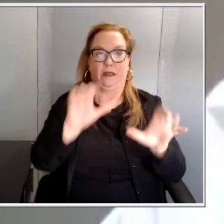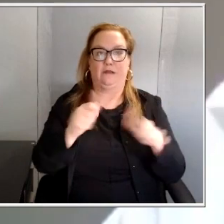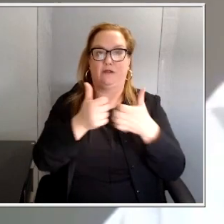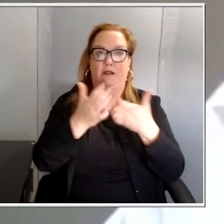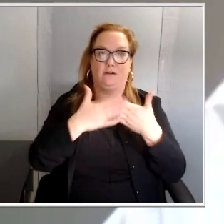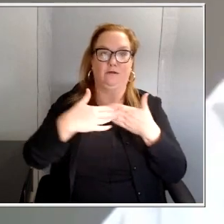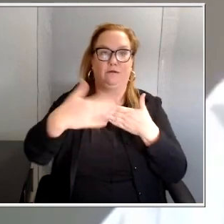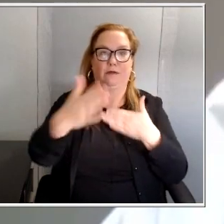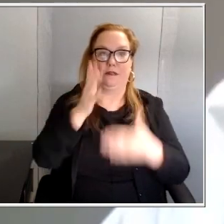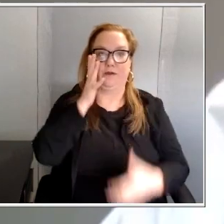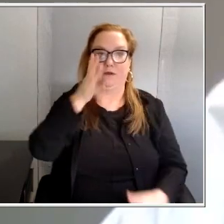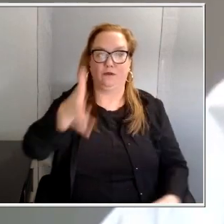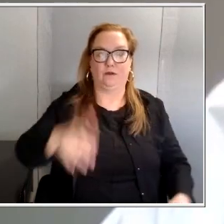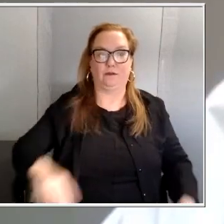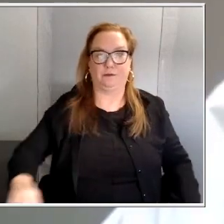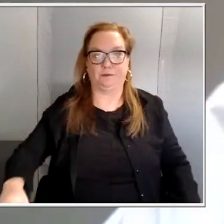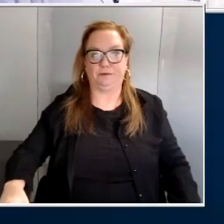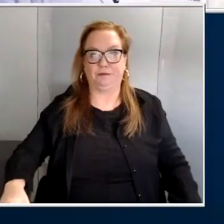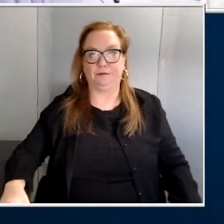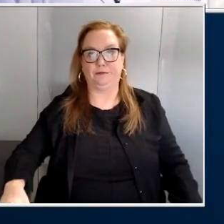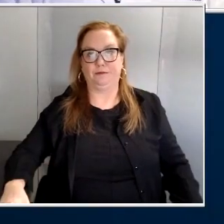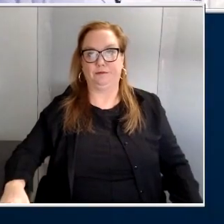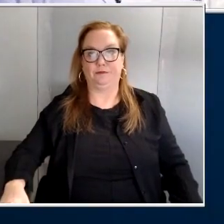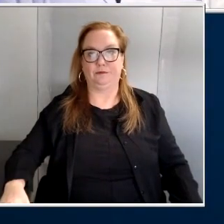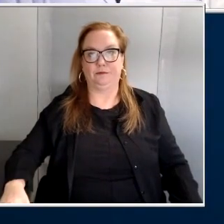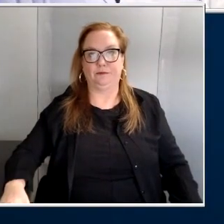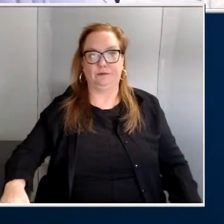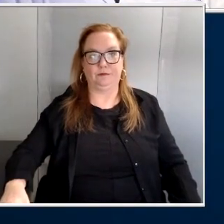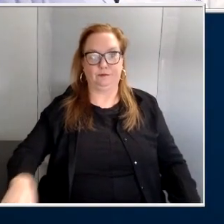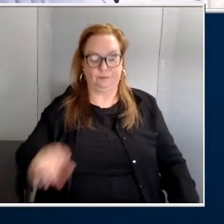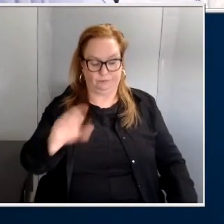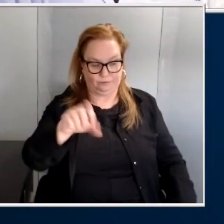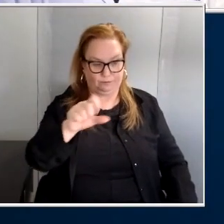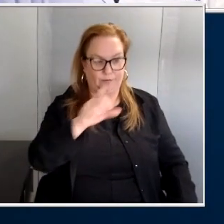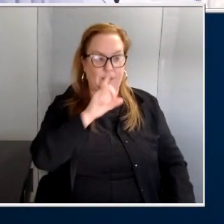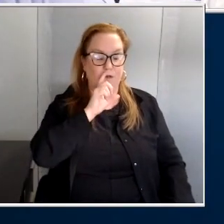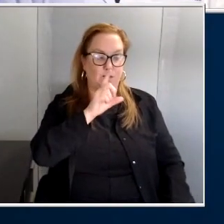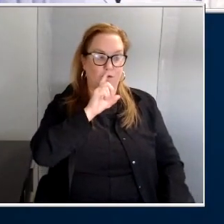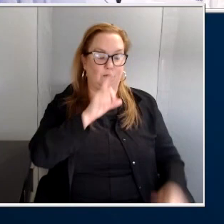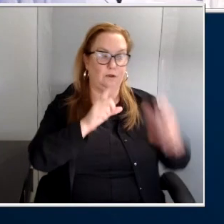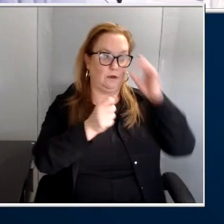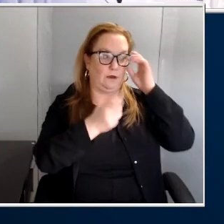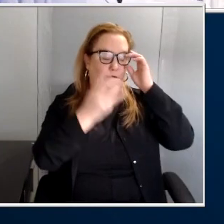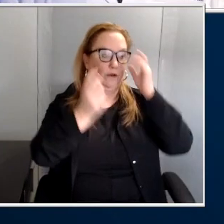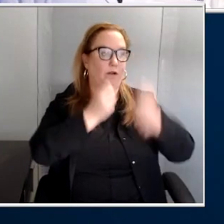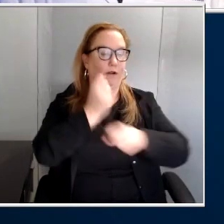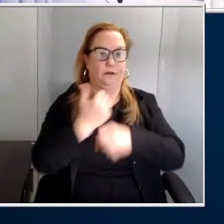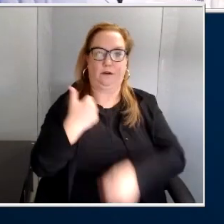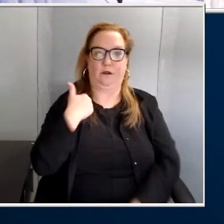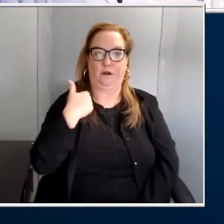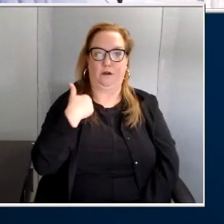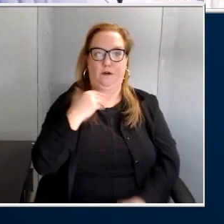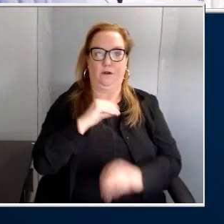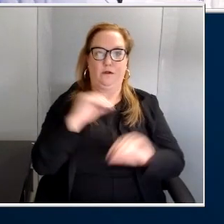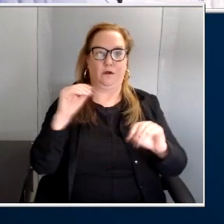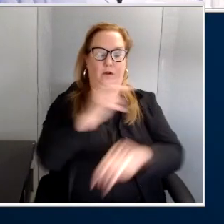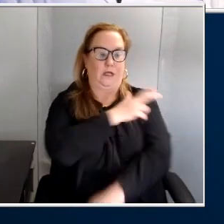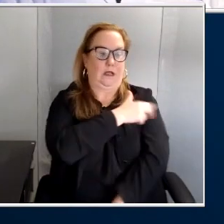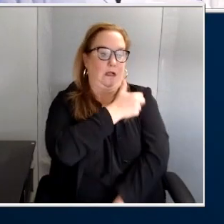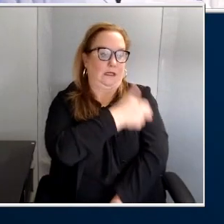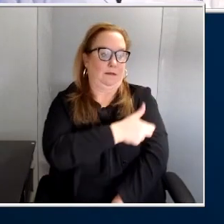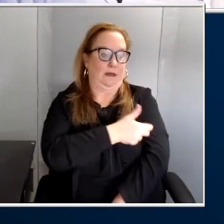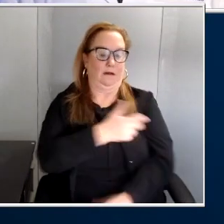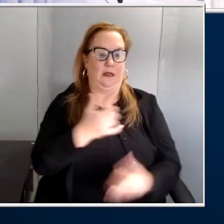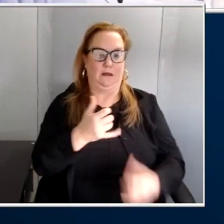forward. Well, I think that's totally true. If you think that, a few years ago, we didn't have anybody in the hospital like this, and now 10